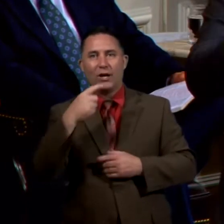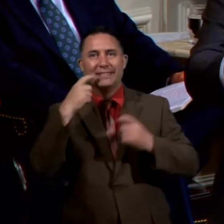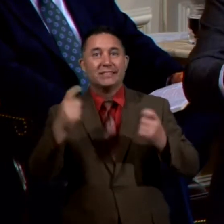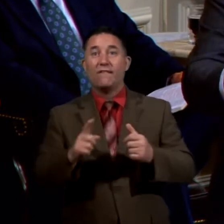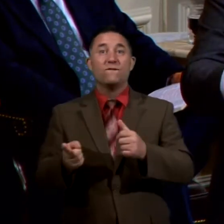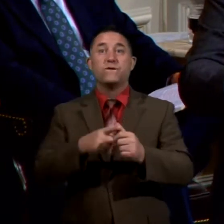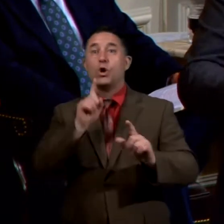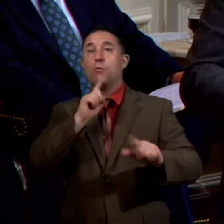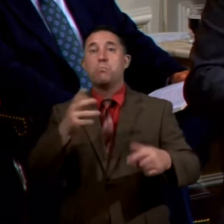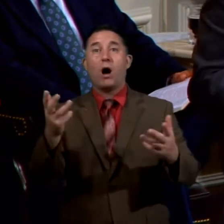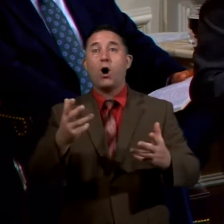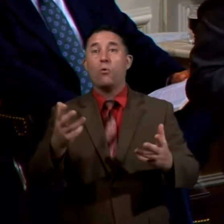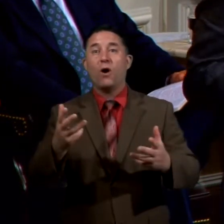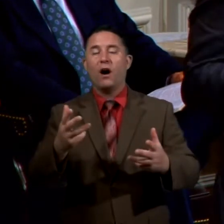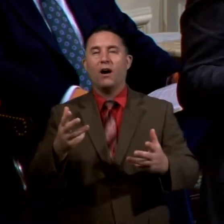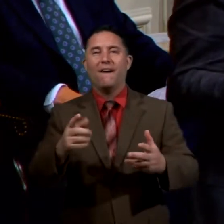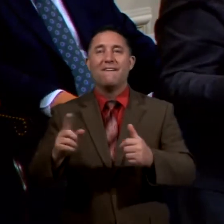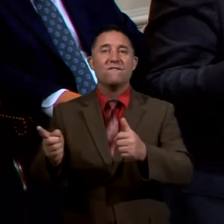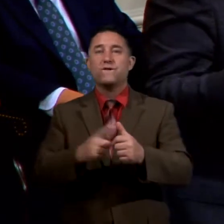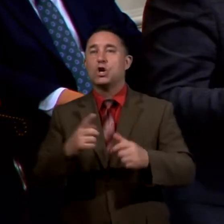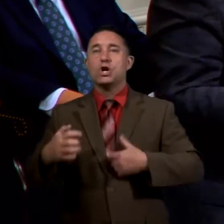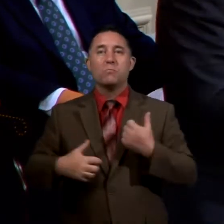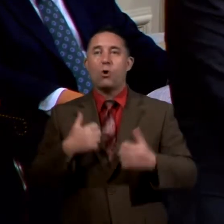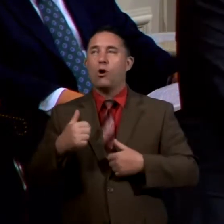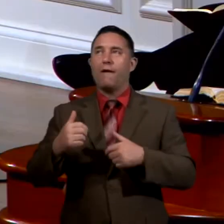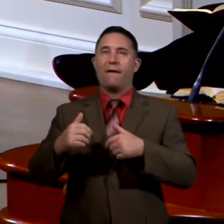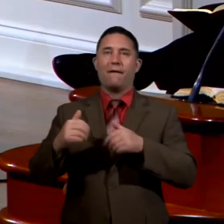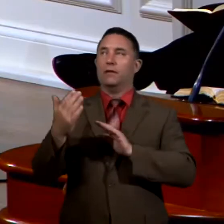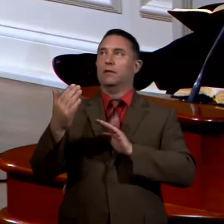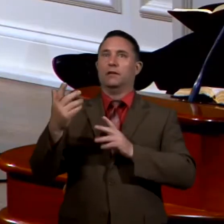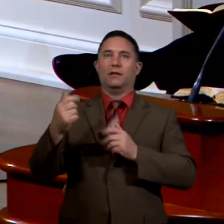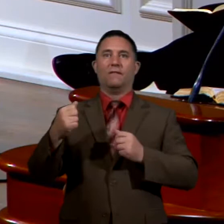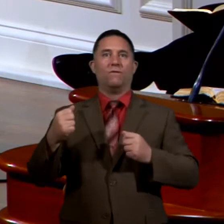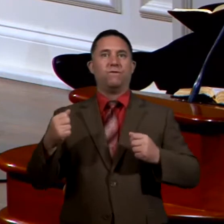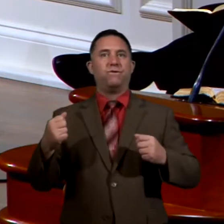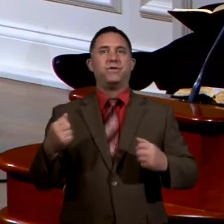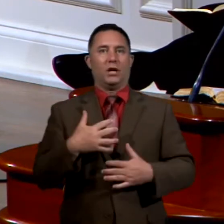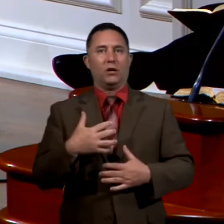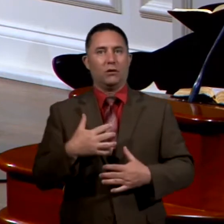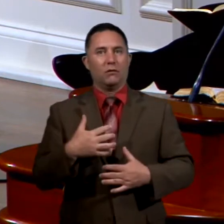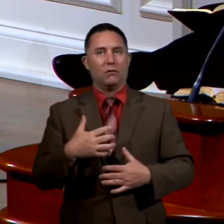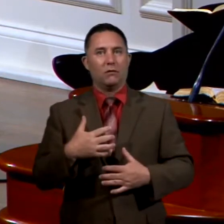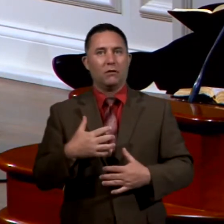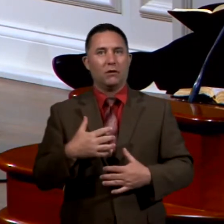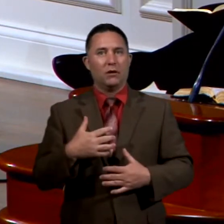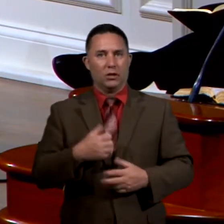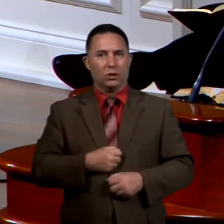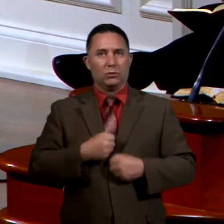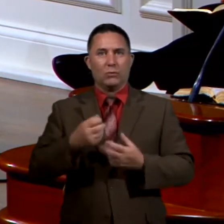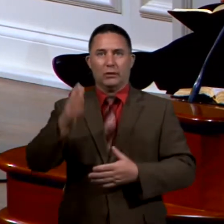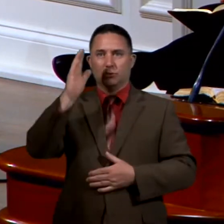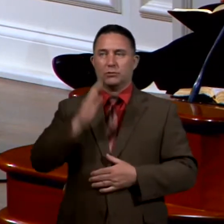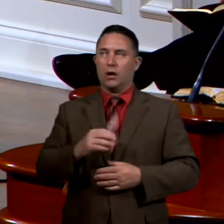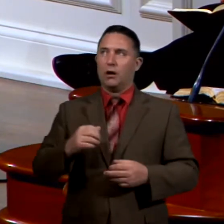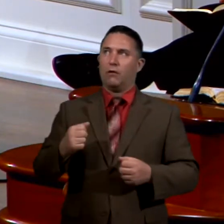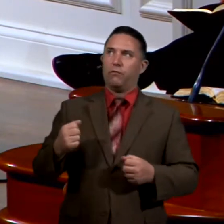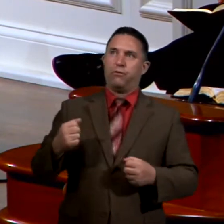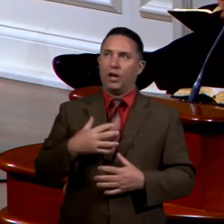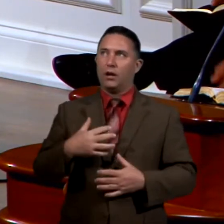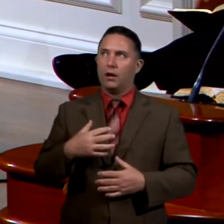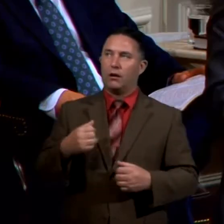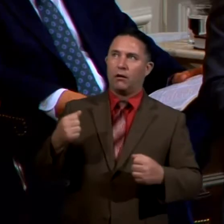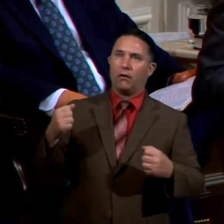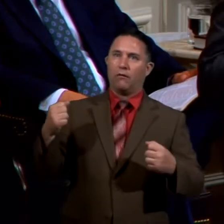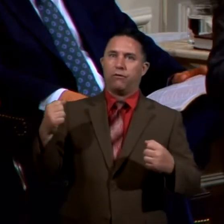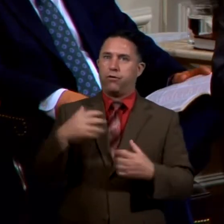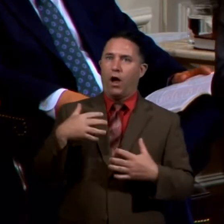reaction, their first emotion encountered after sin was fear. And they expressed it to God, and they said, we